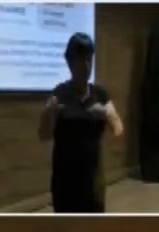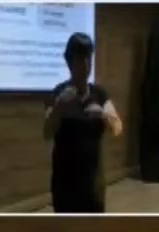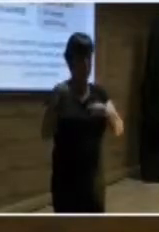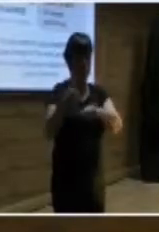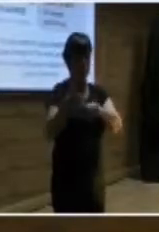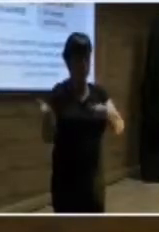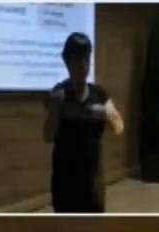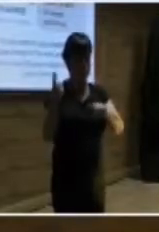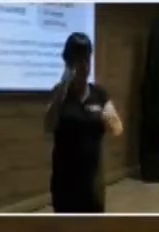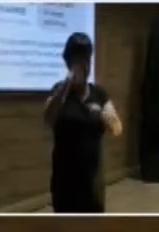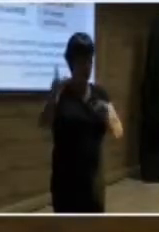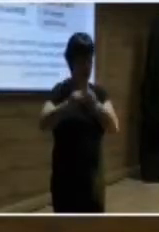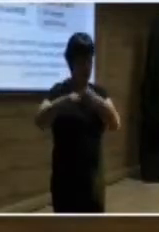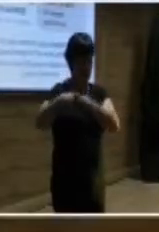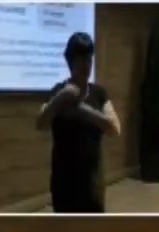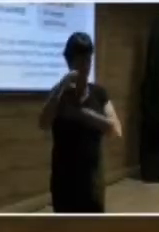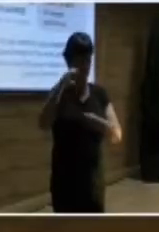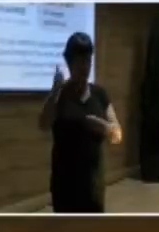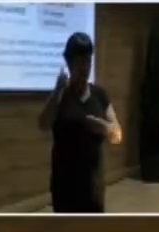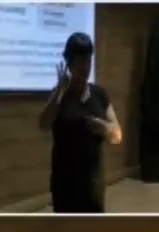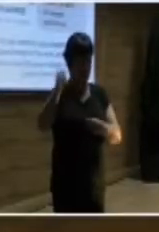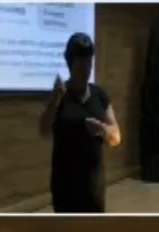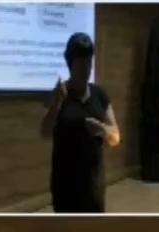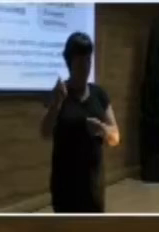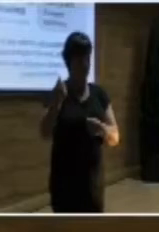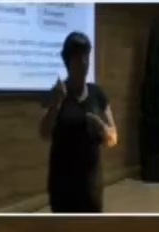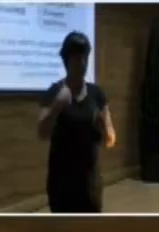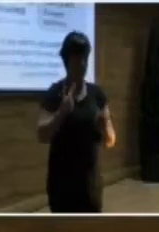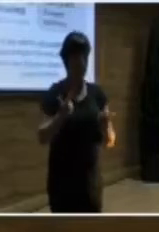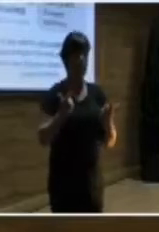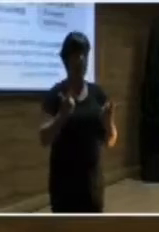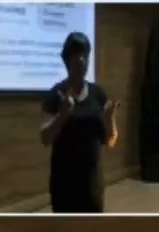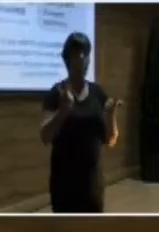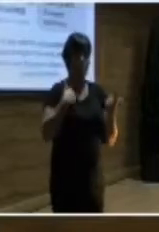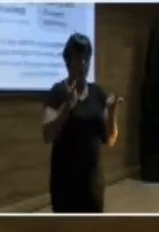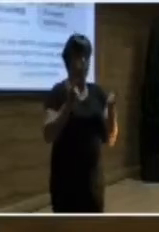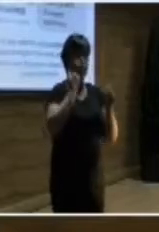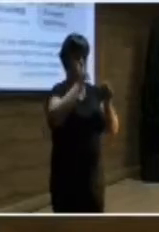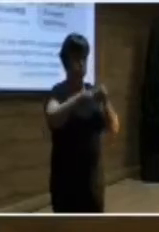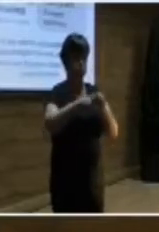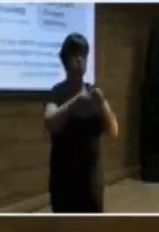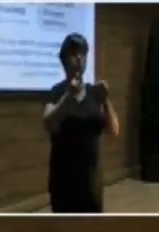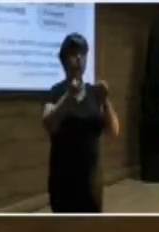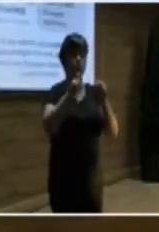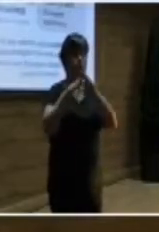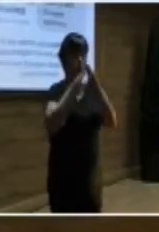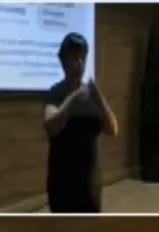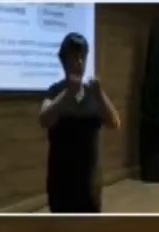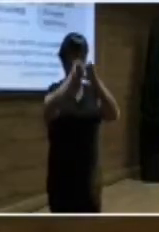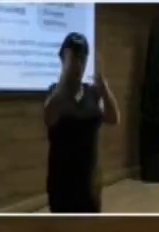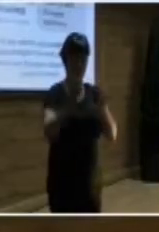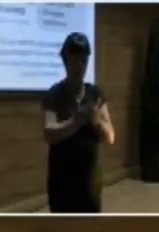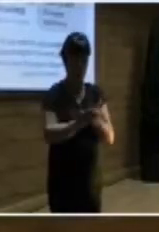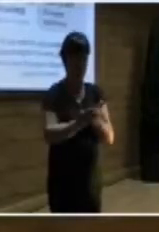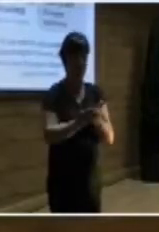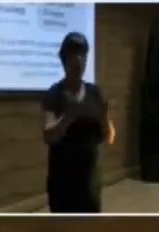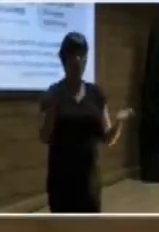and part of a global community. The work of Alzheimer's Disease International is